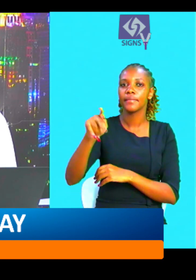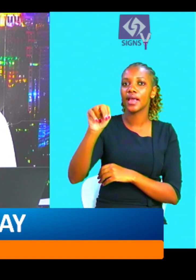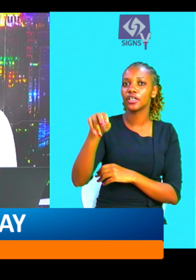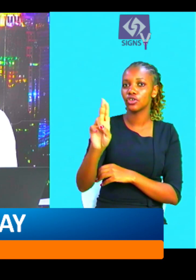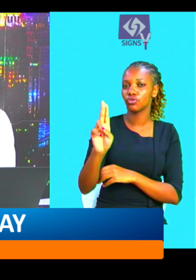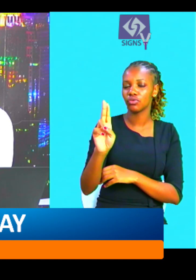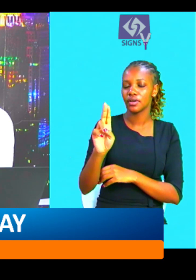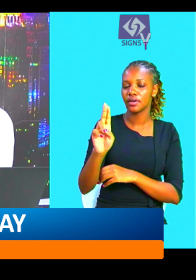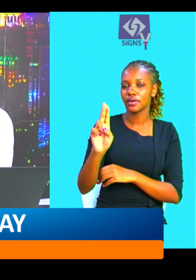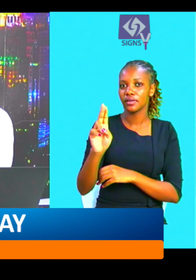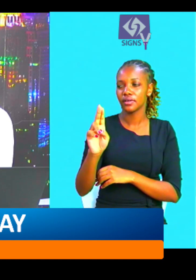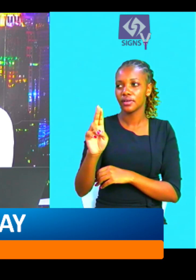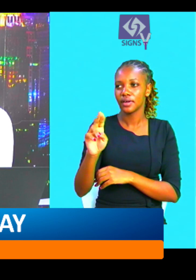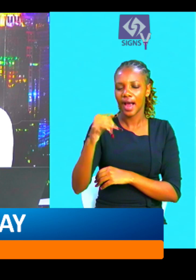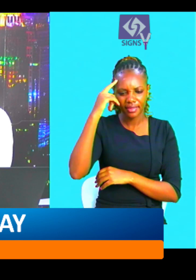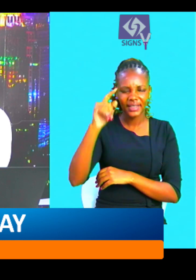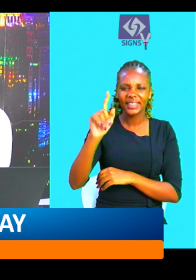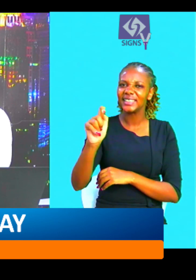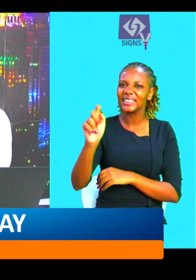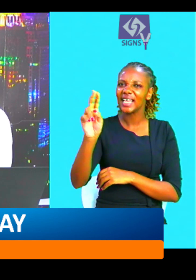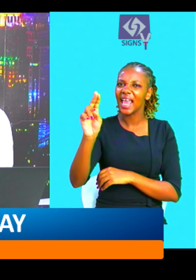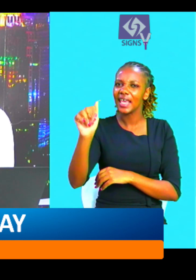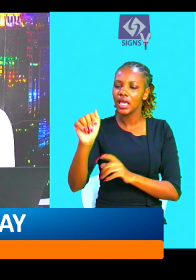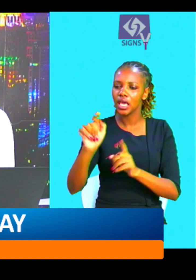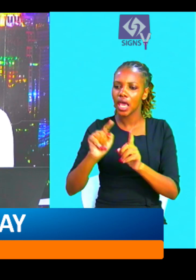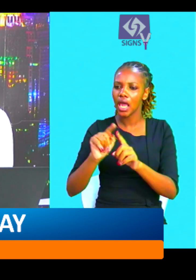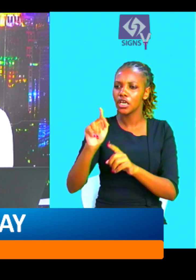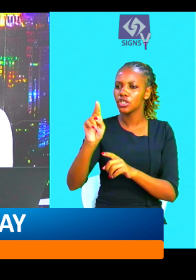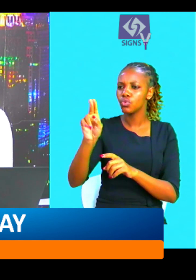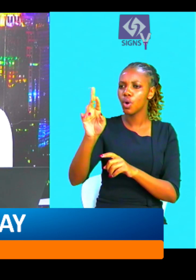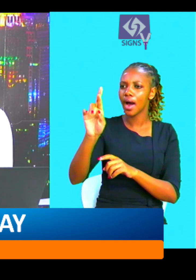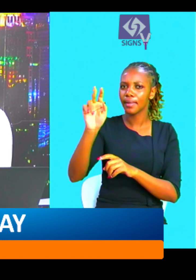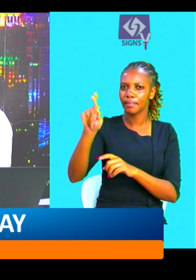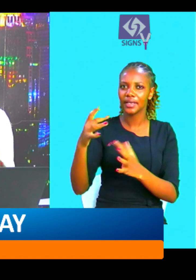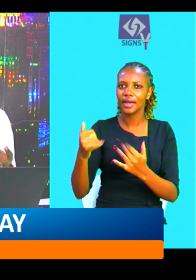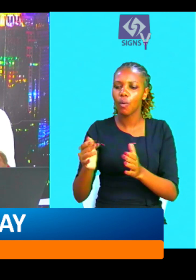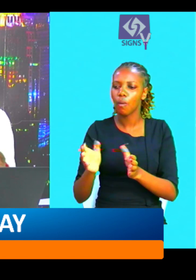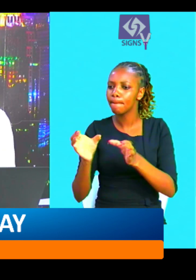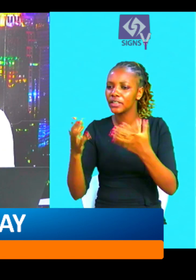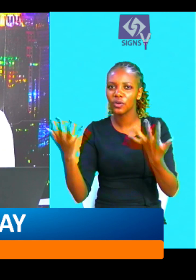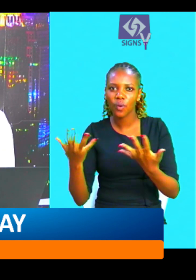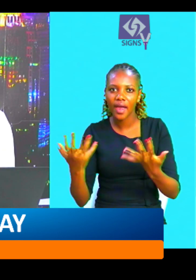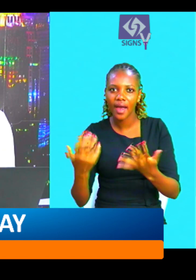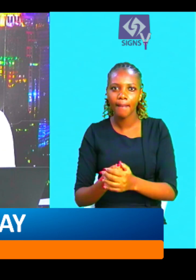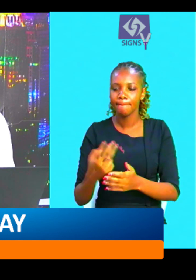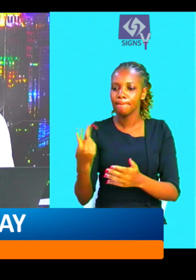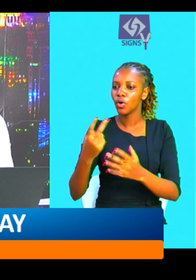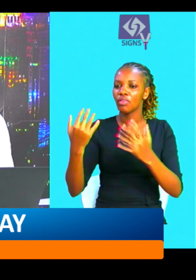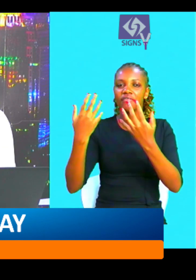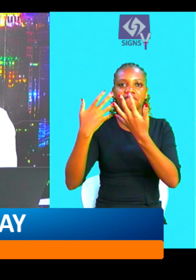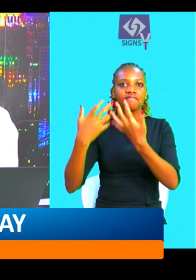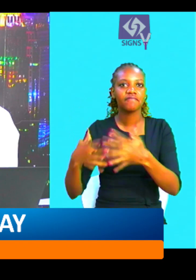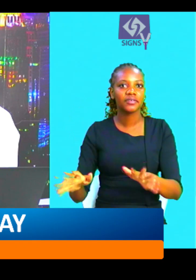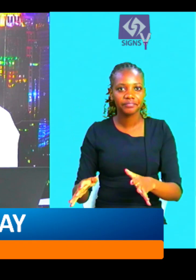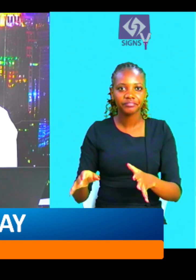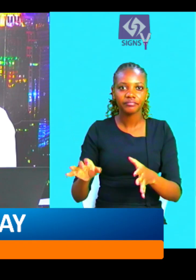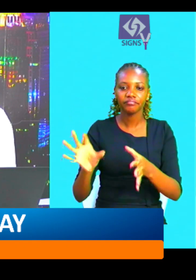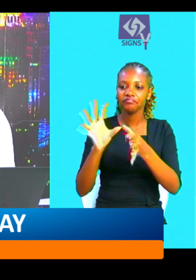Kwanza will be finished. It is the truth. Yes. That is undeniable. You